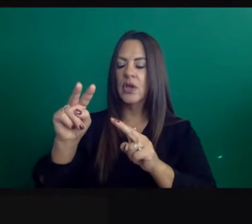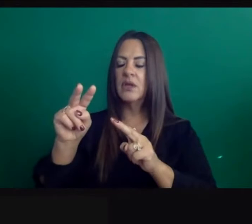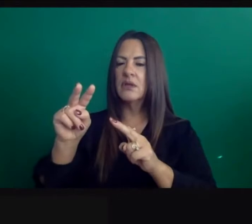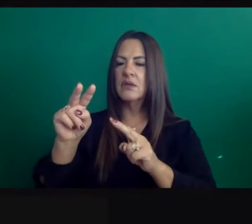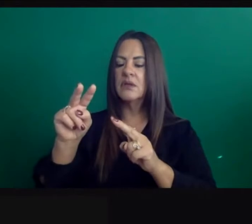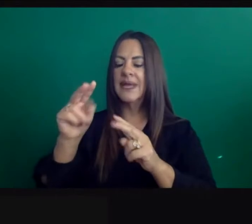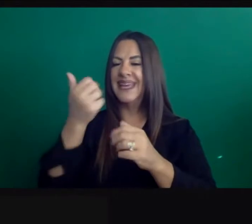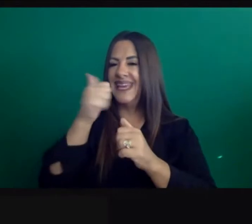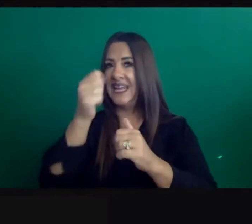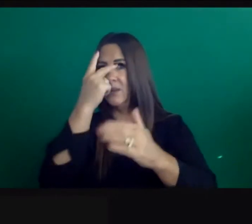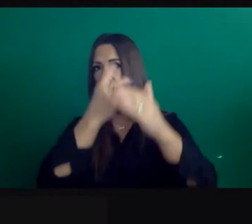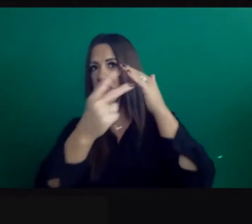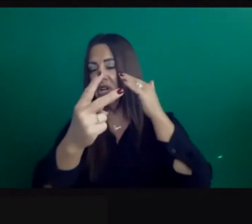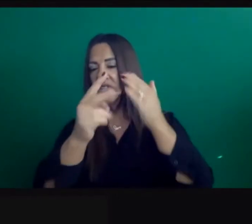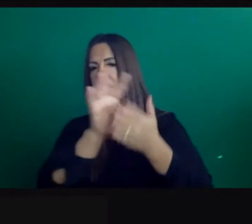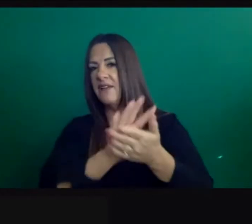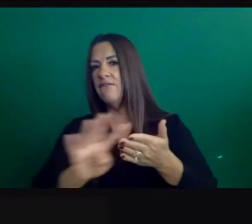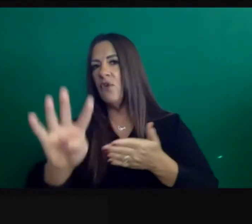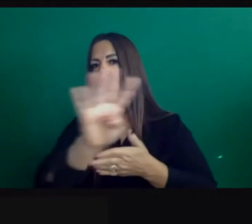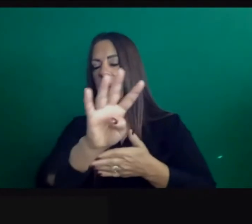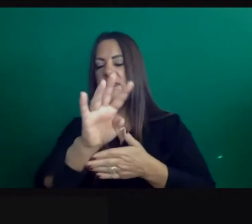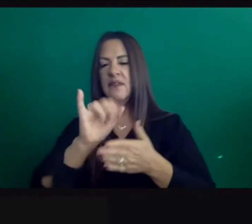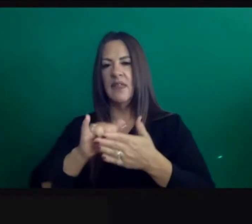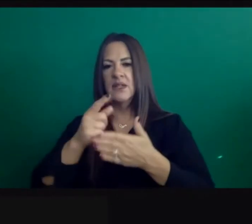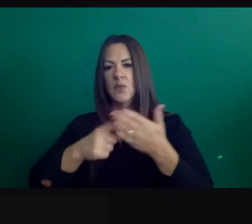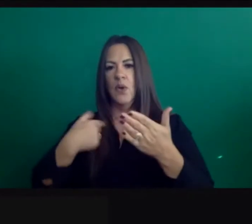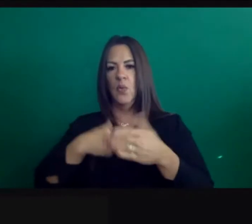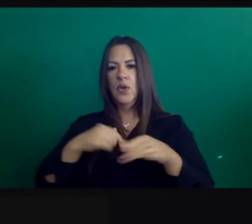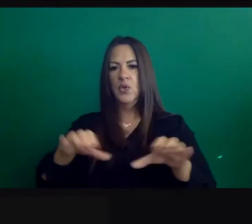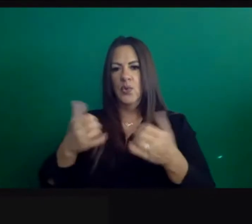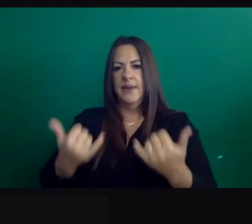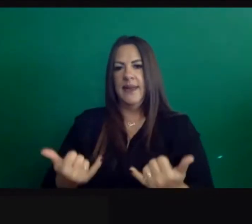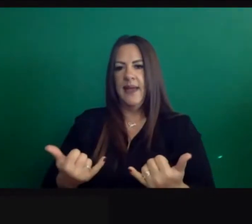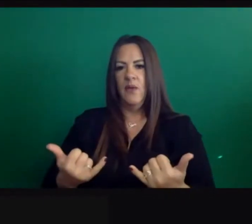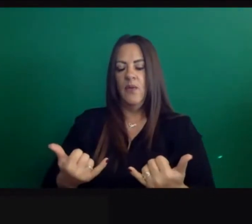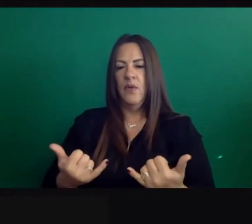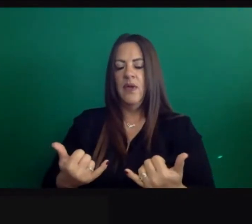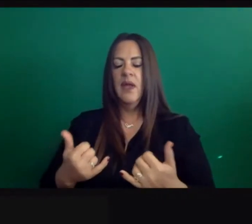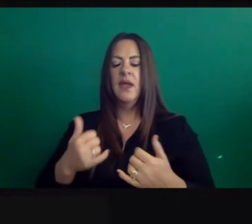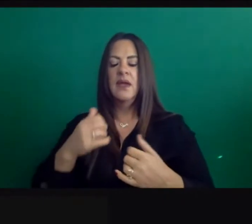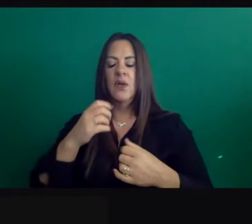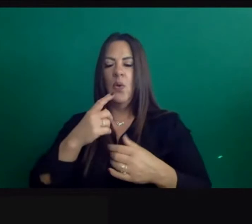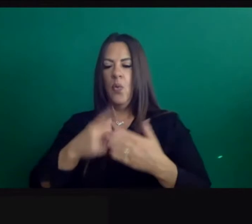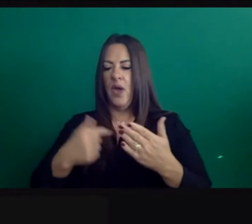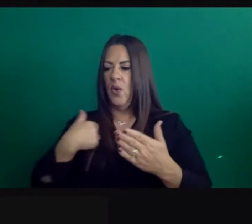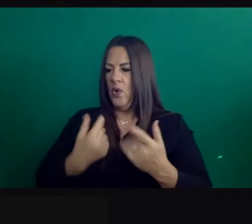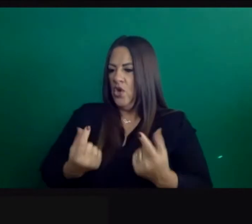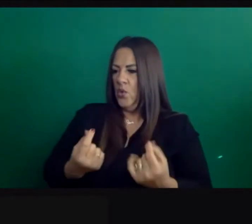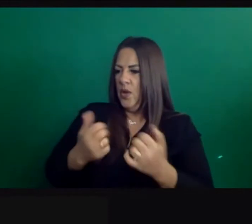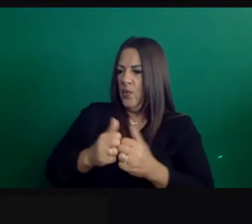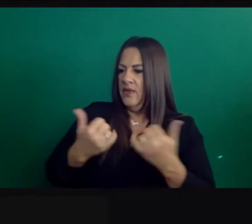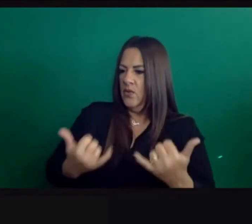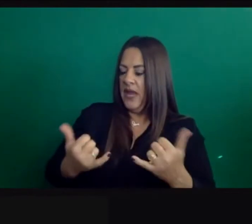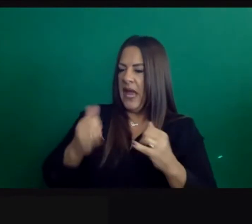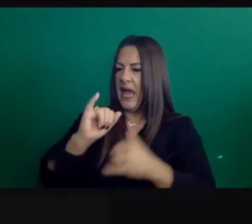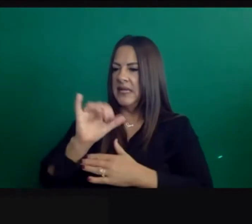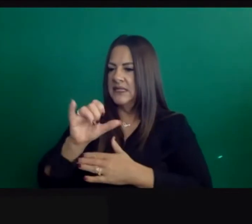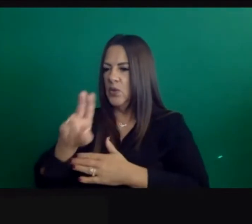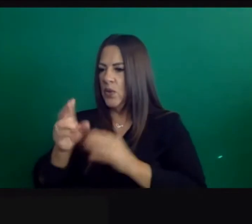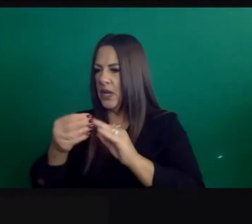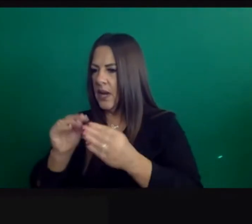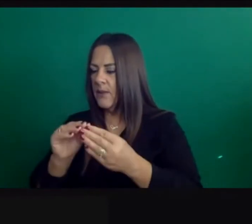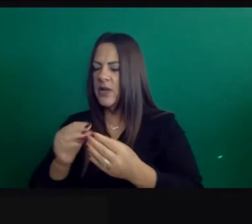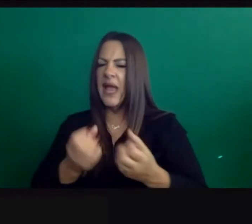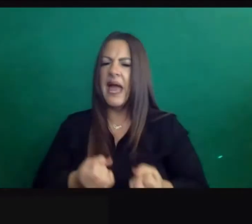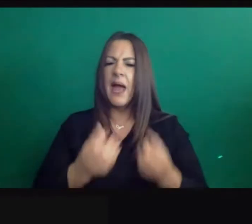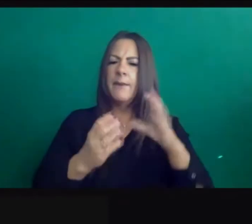that we're looking. And that is takes into account where we are today with ICU numbers, but also what are the